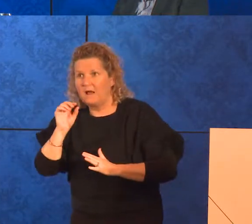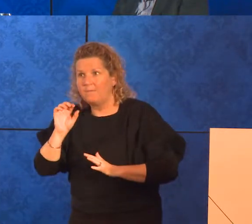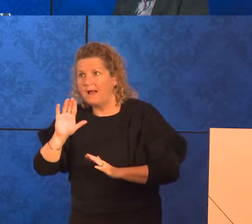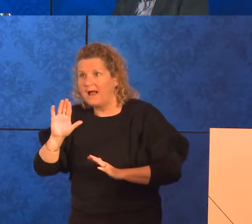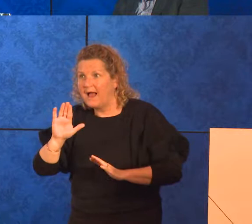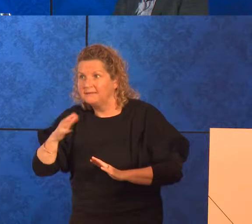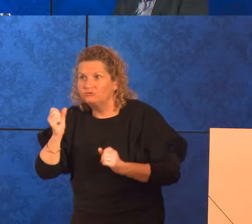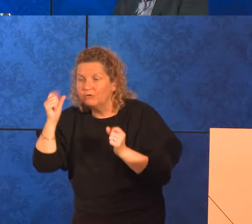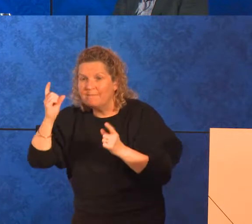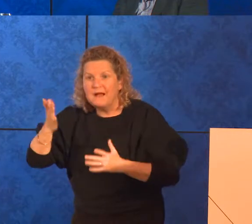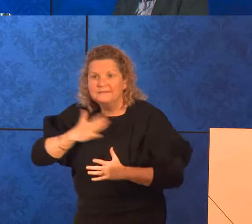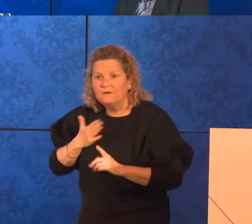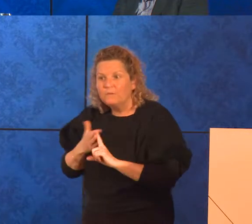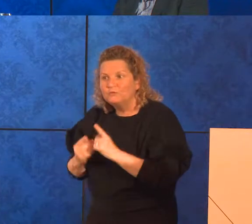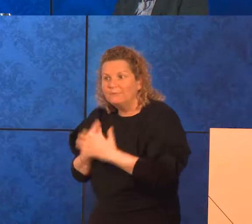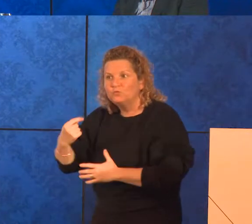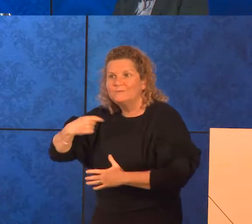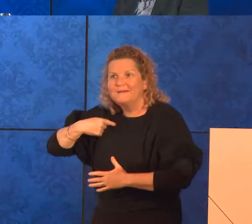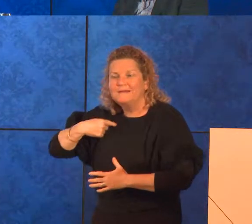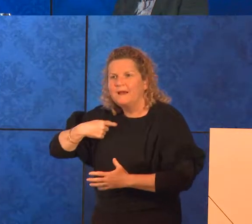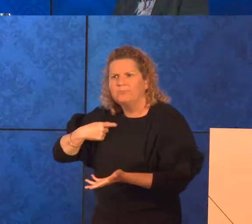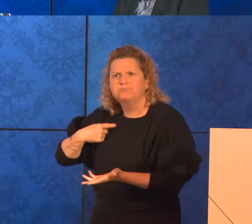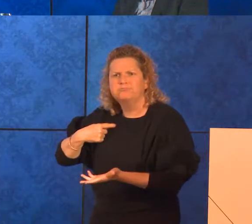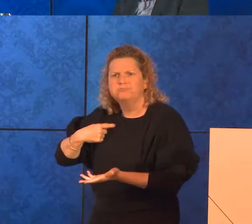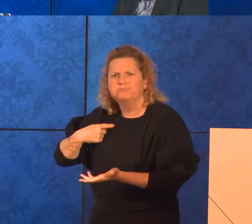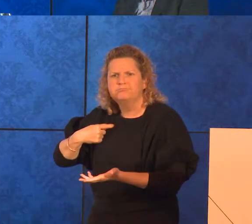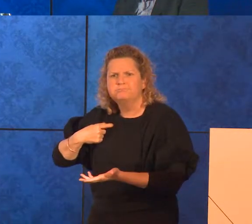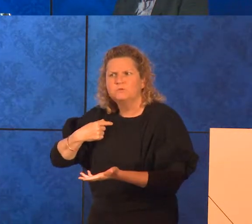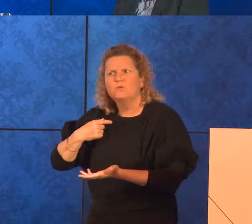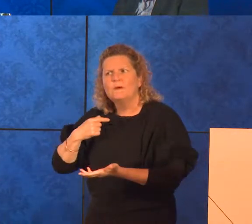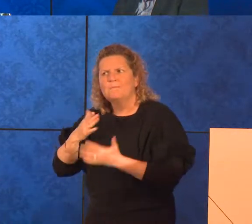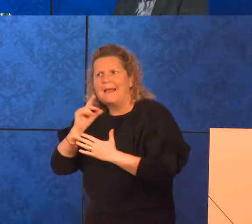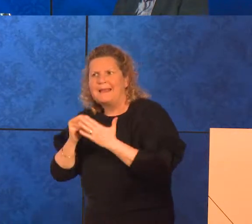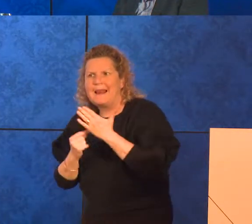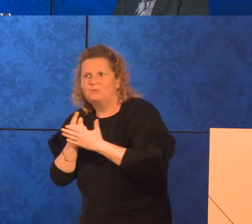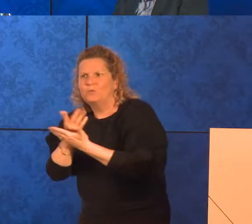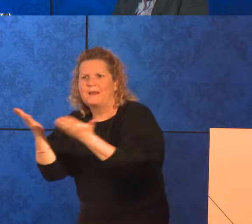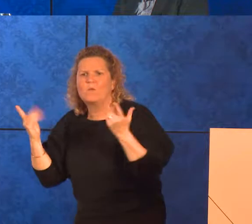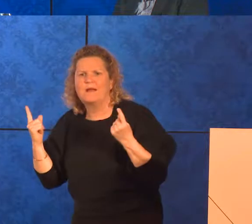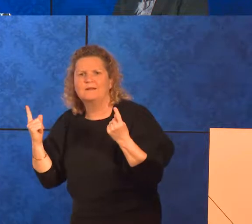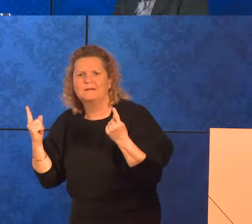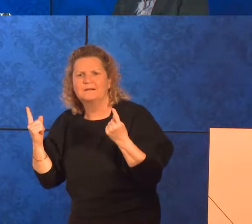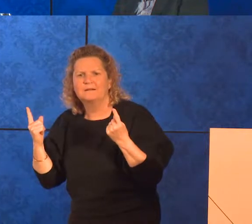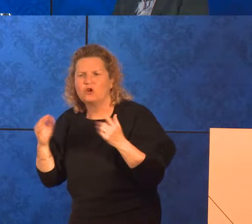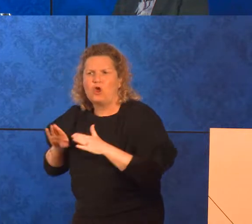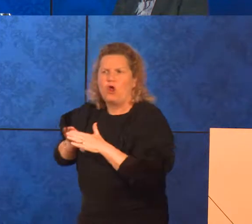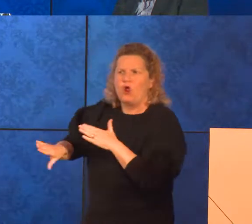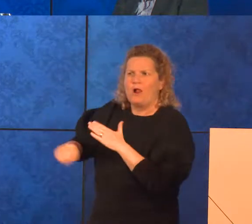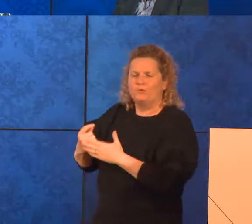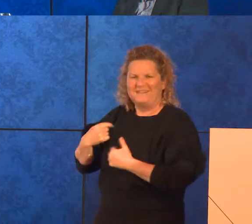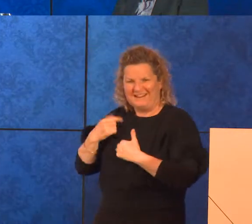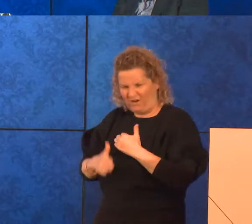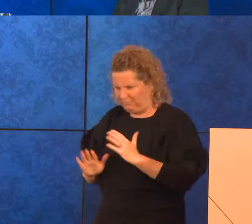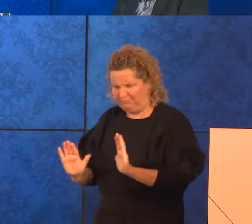to me in the first place. So again, it just goes to show that it can happen to anyone. You're not immune from those encounters, even though I had this background